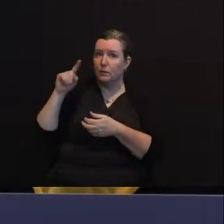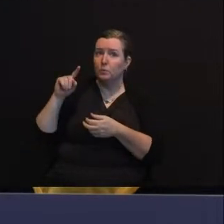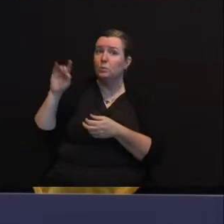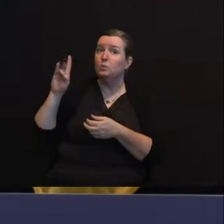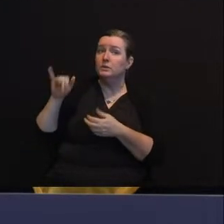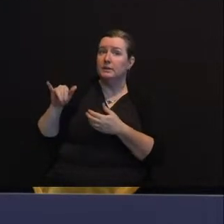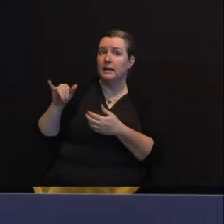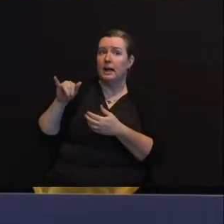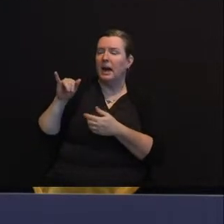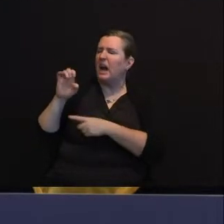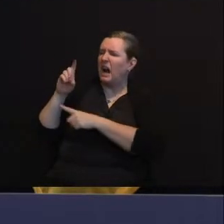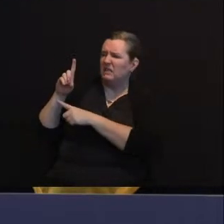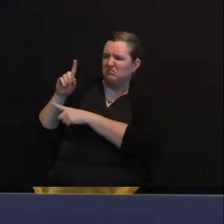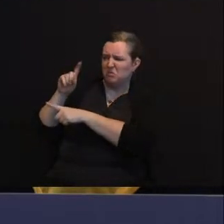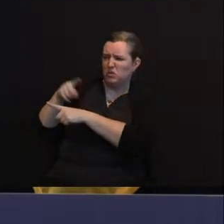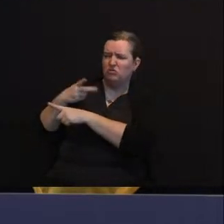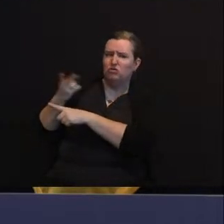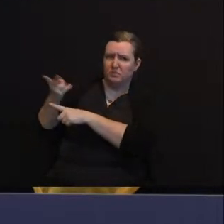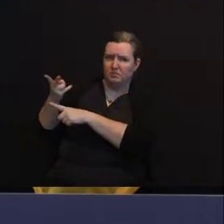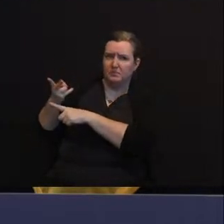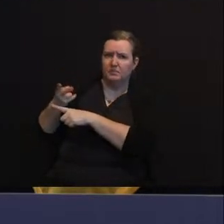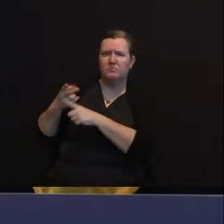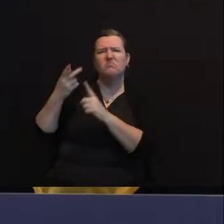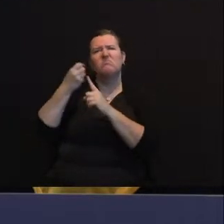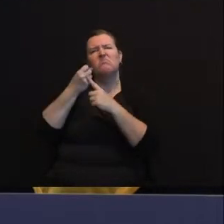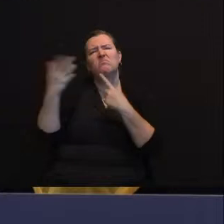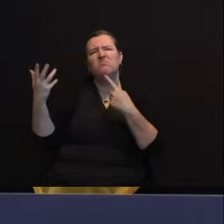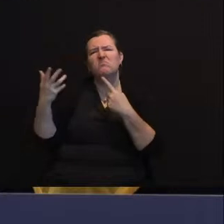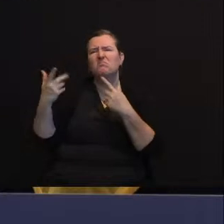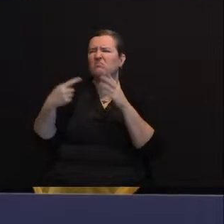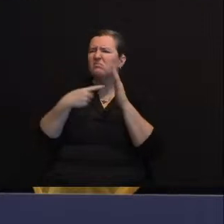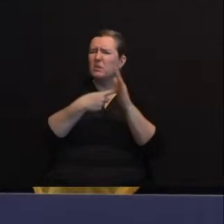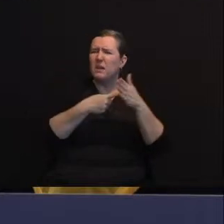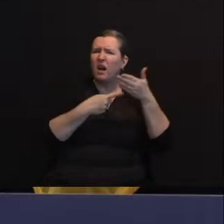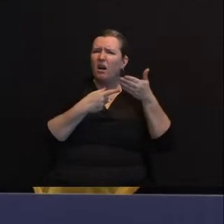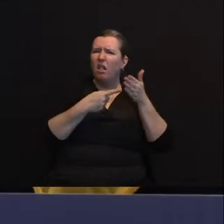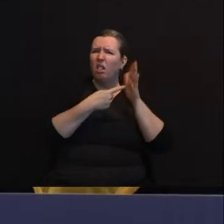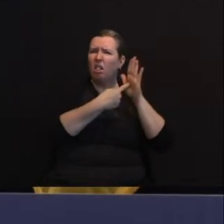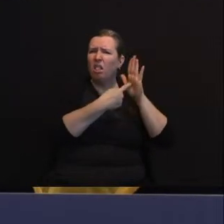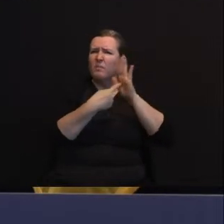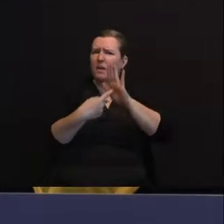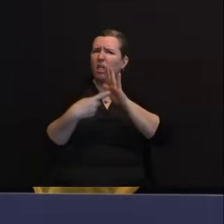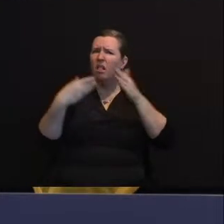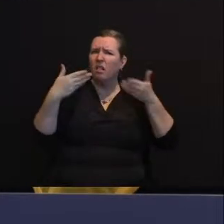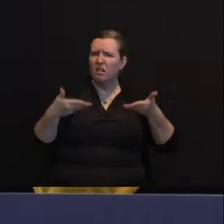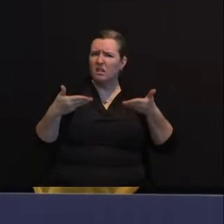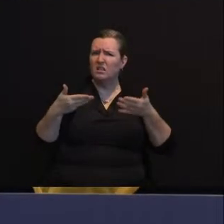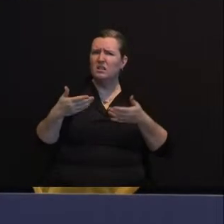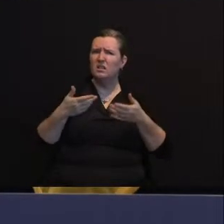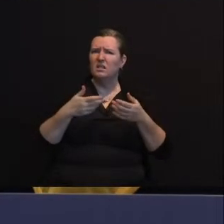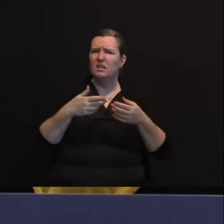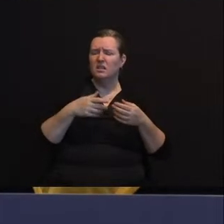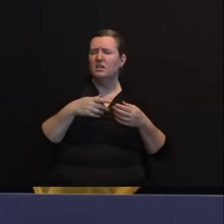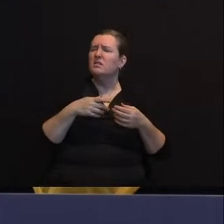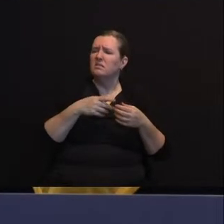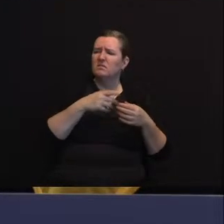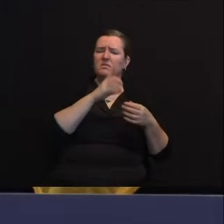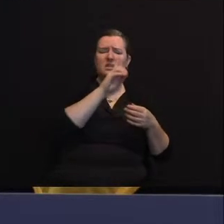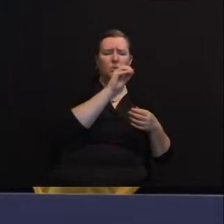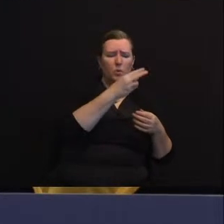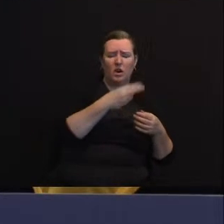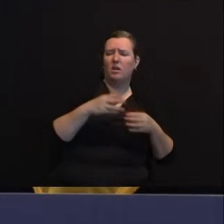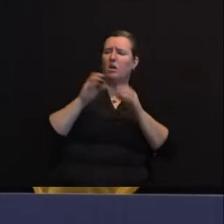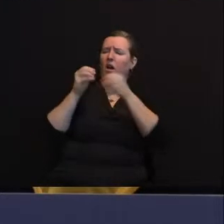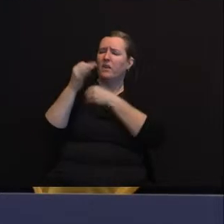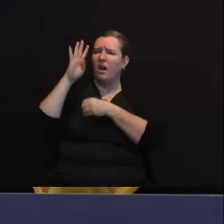can you go a little bit deeper into the models that were produced by the Department and the Office of Innovation? What were the assumptions